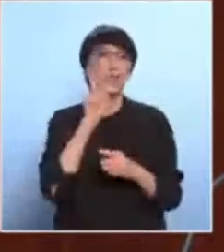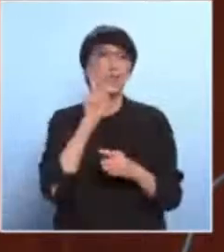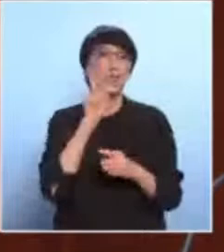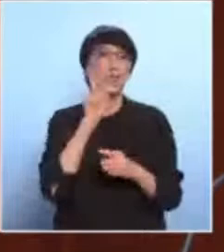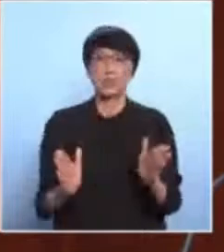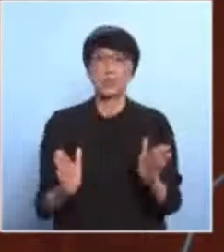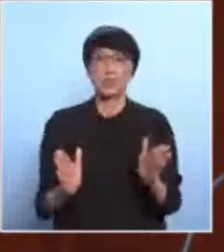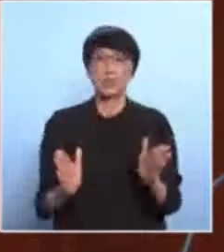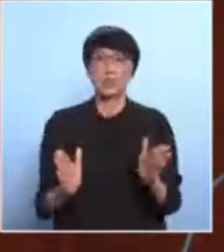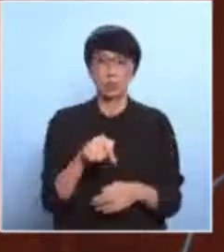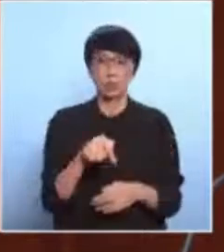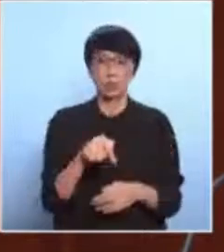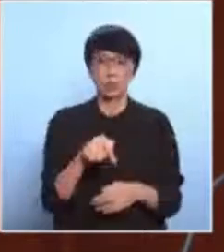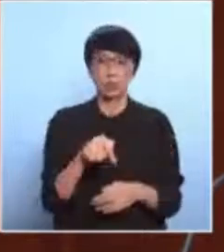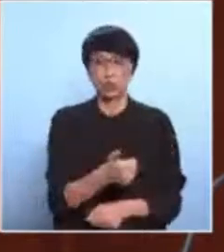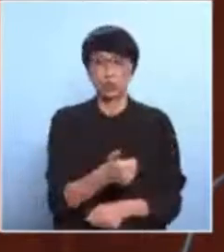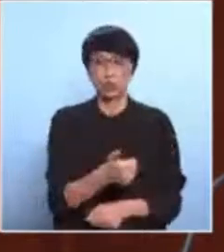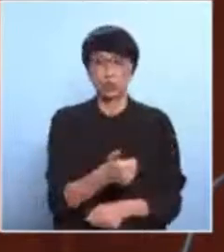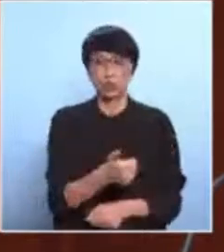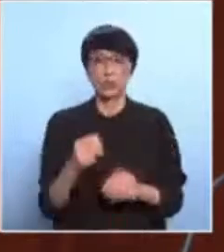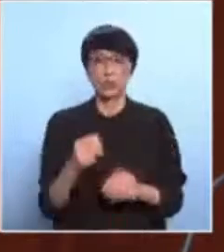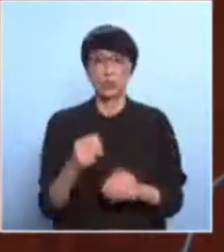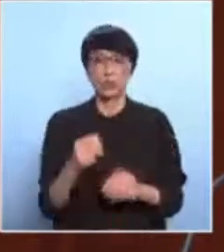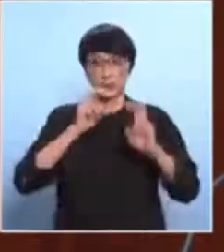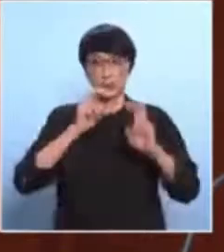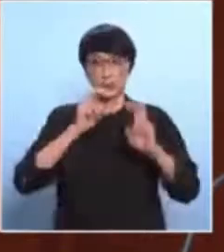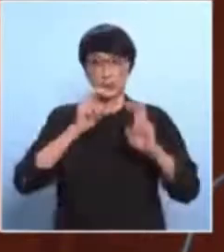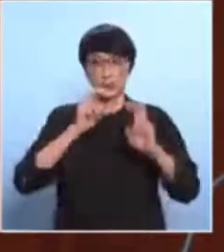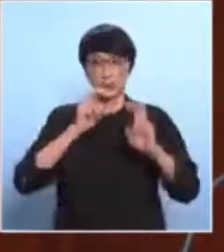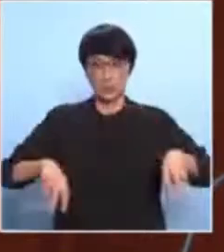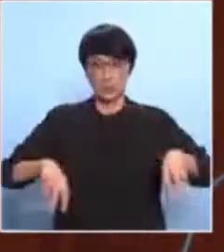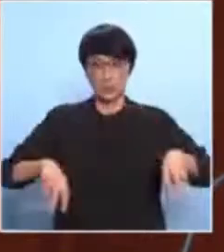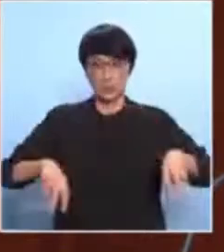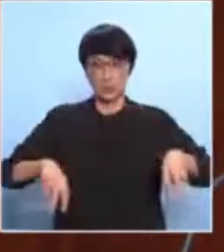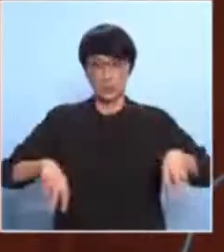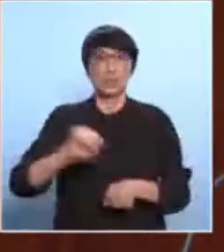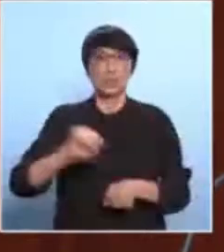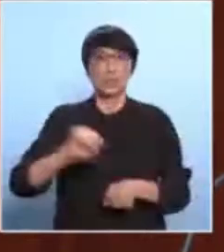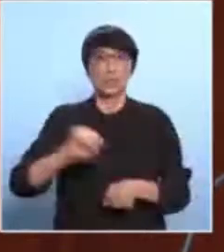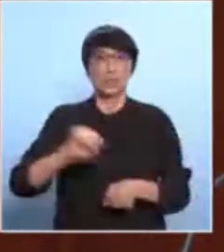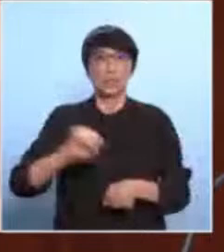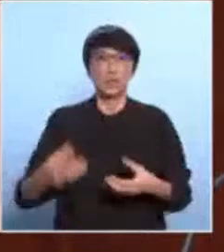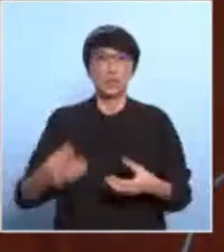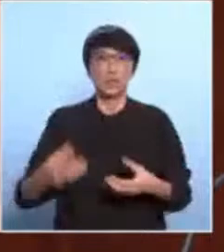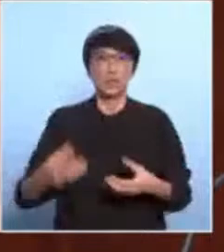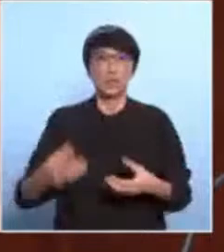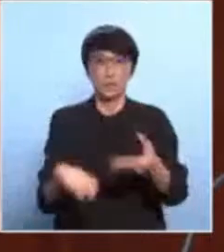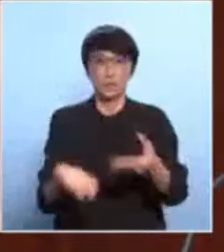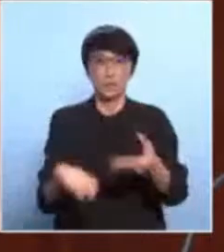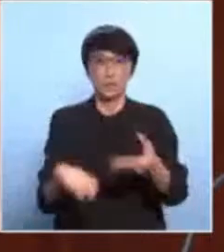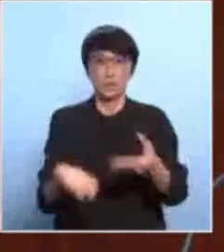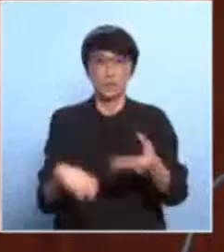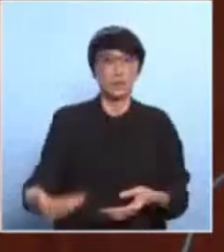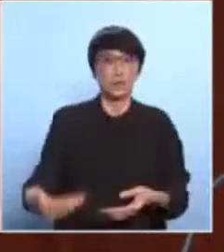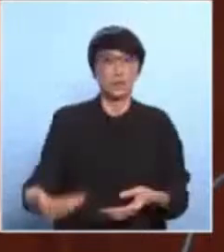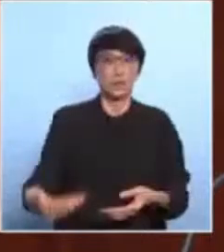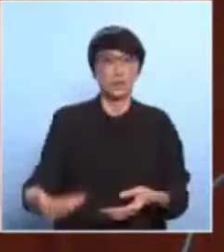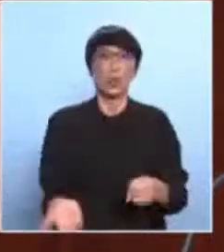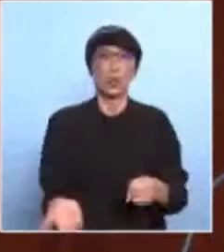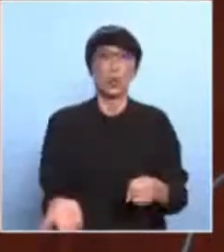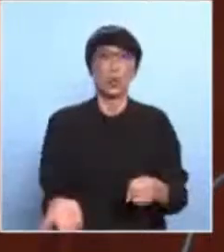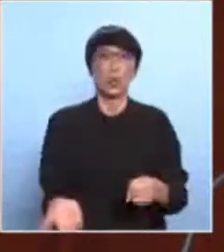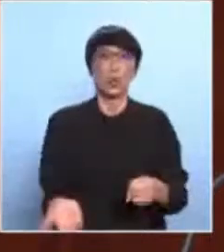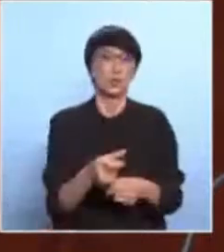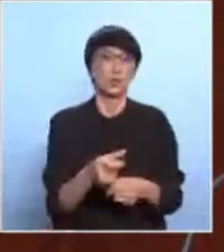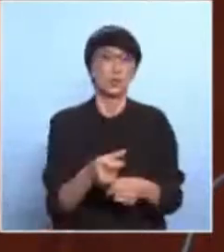checking cases within 12 weeks, to expedite disbursement of land resumption compensation, and to relax the gross floor